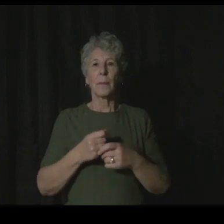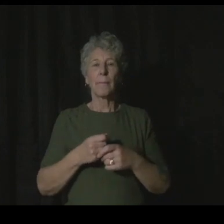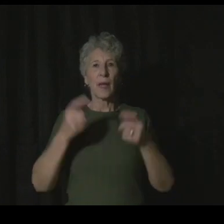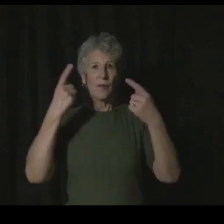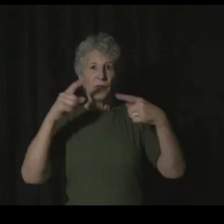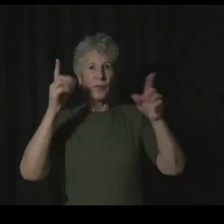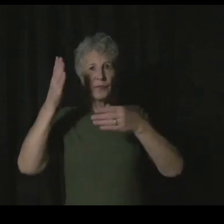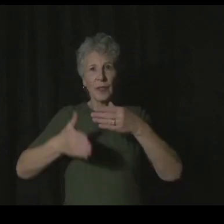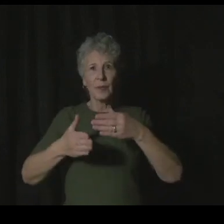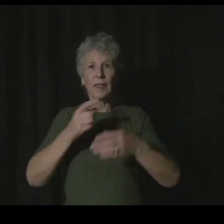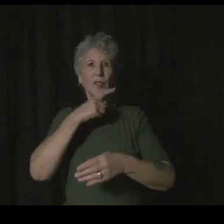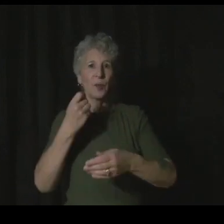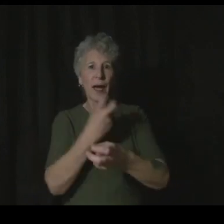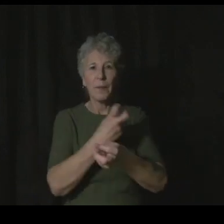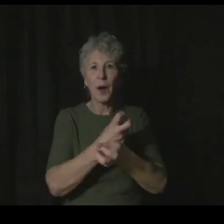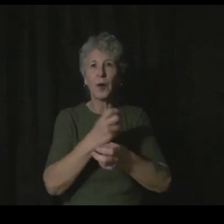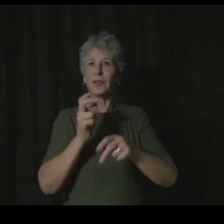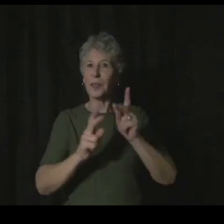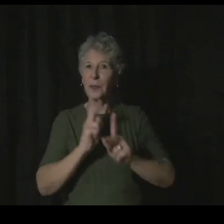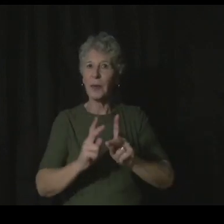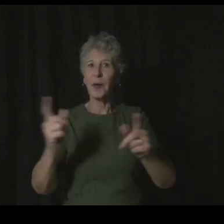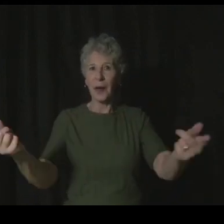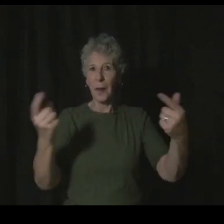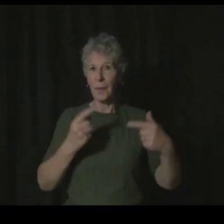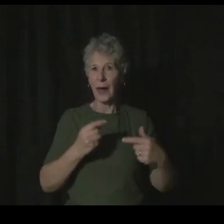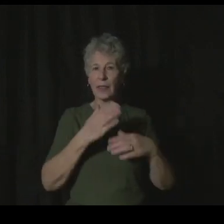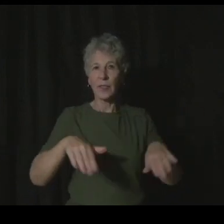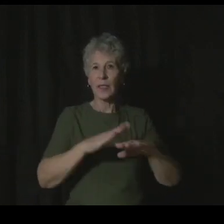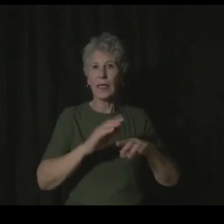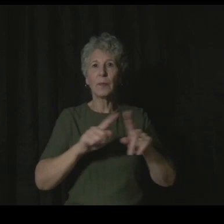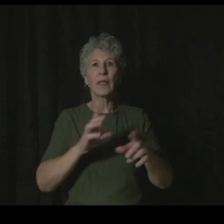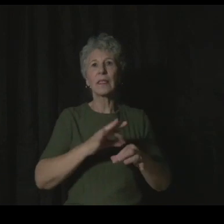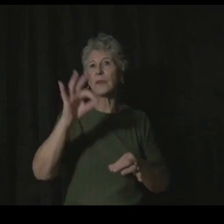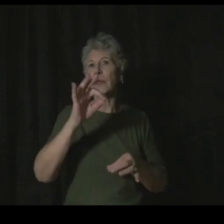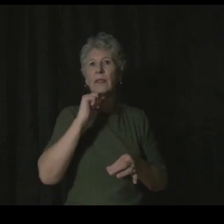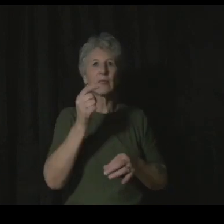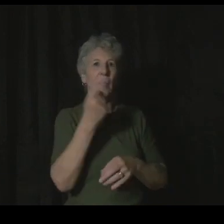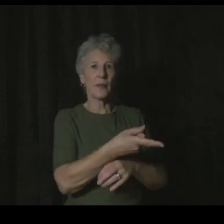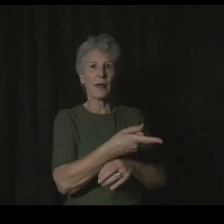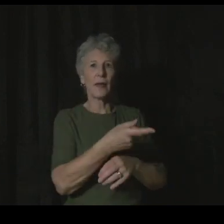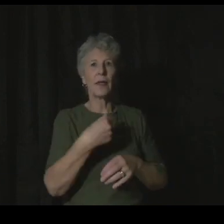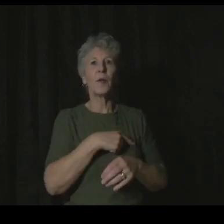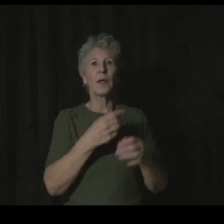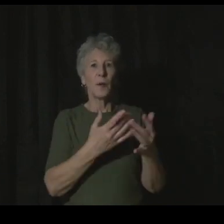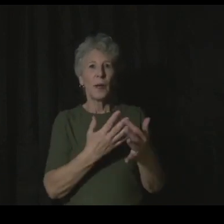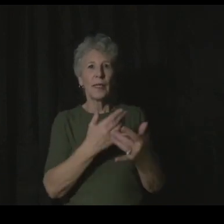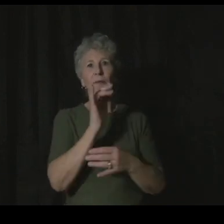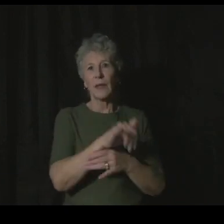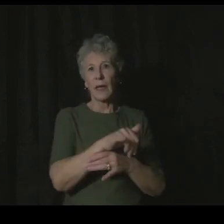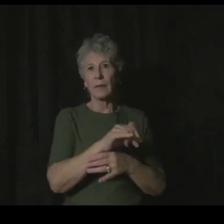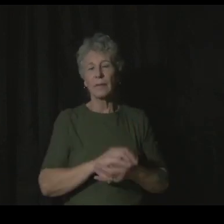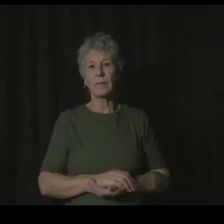dry bones, the people have come back to the land, but the spirit is not there yet, and that's what we're waiting for.